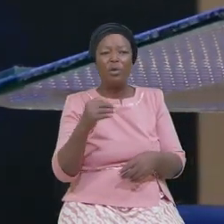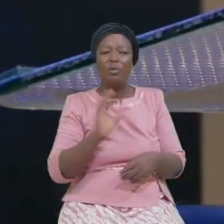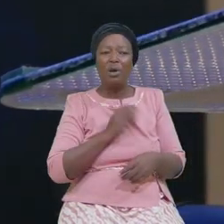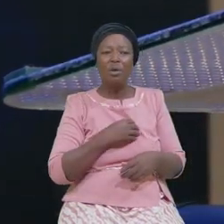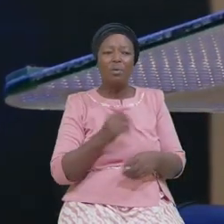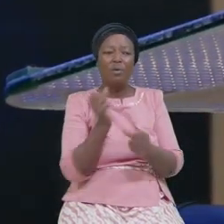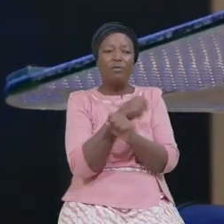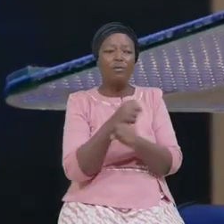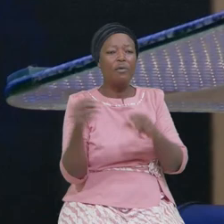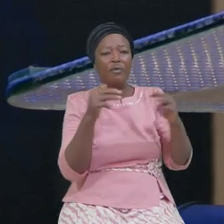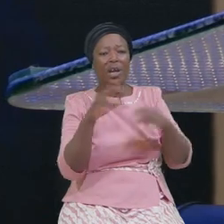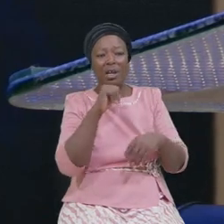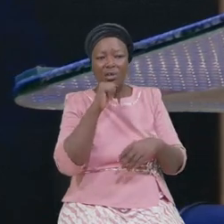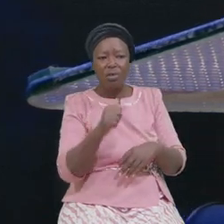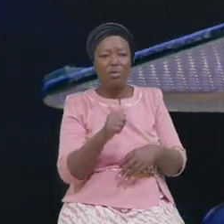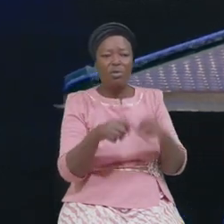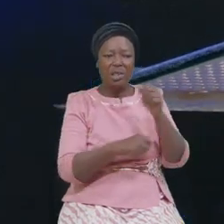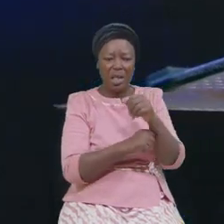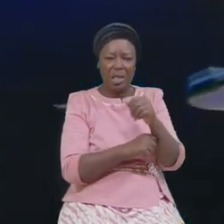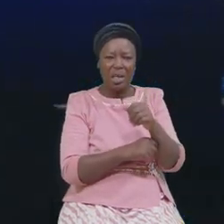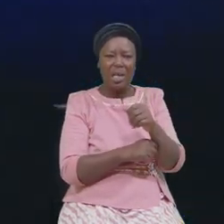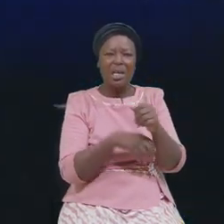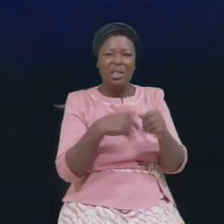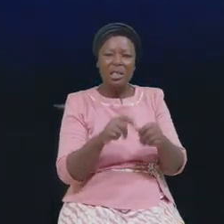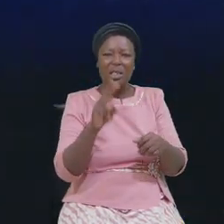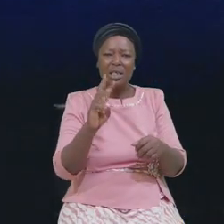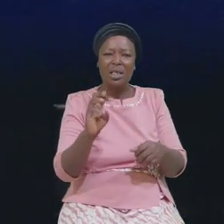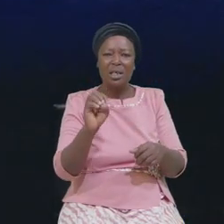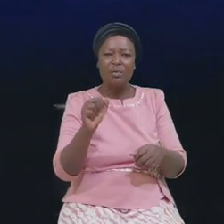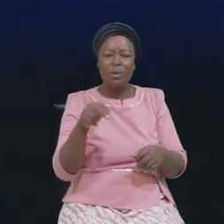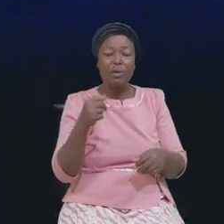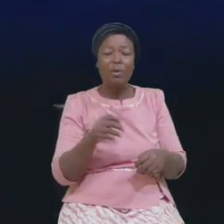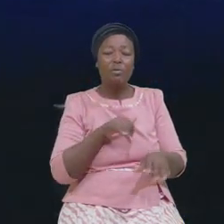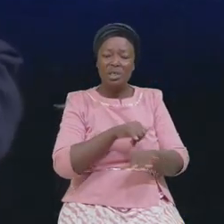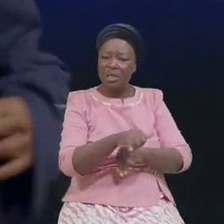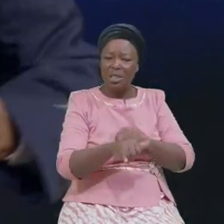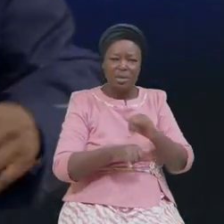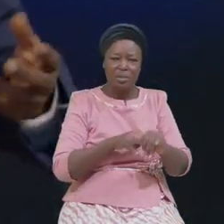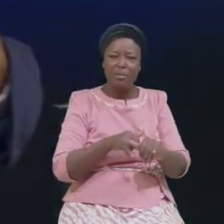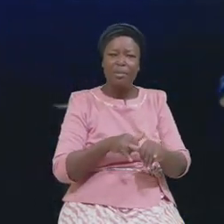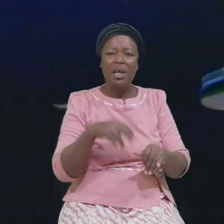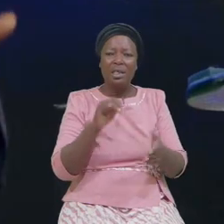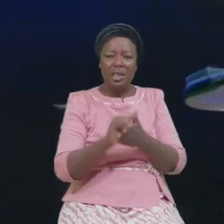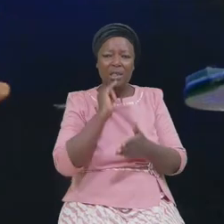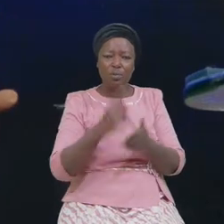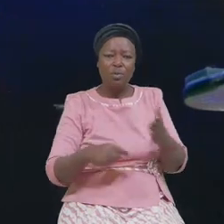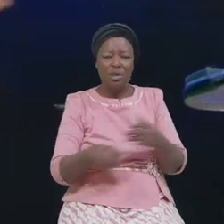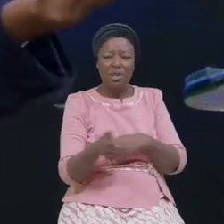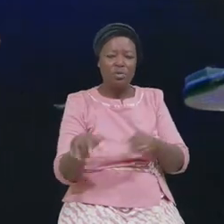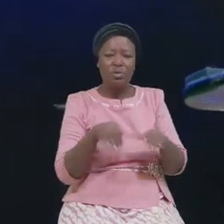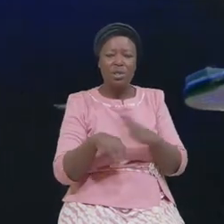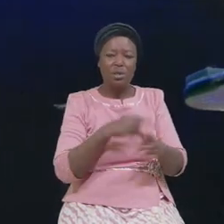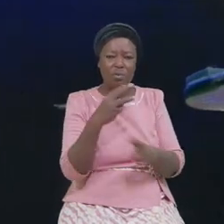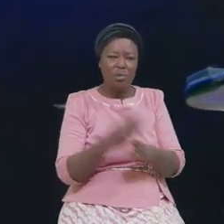not carnal. The weapon of deception, that's what they do in the world. The world will, you know,